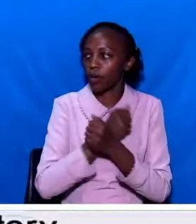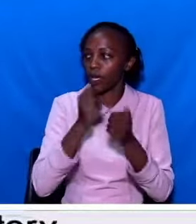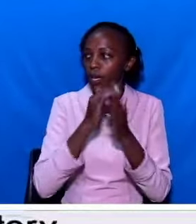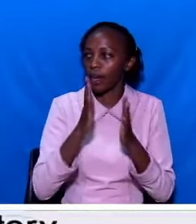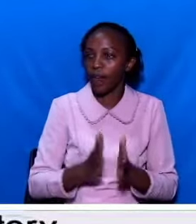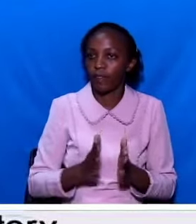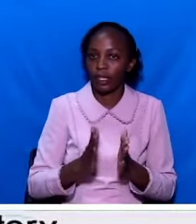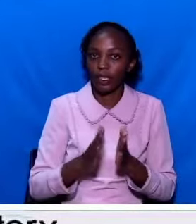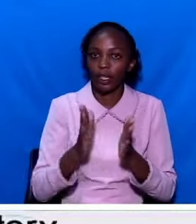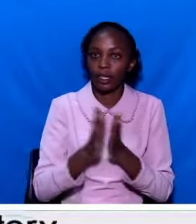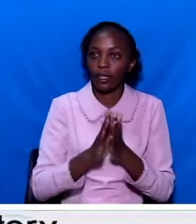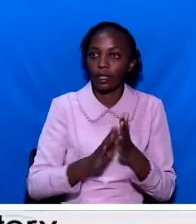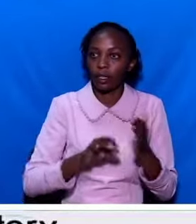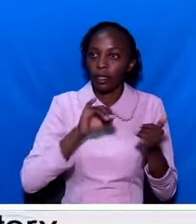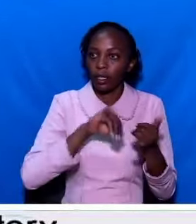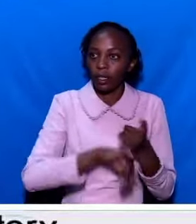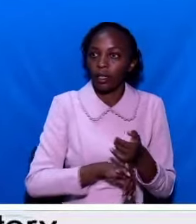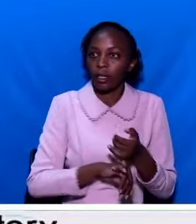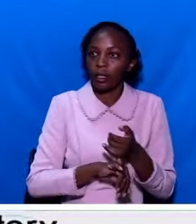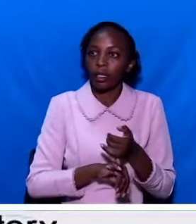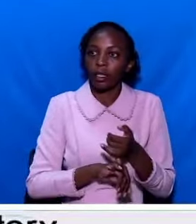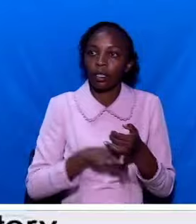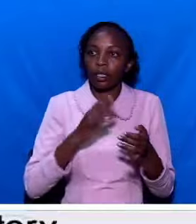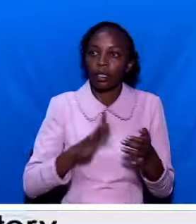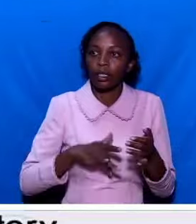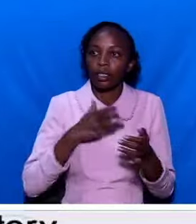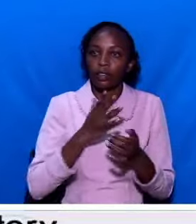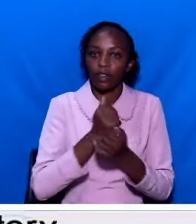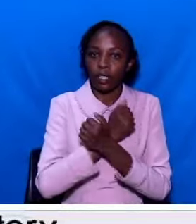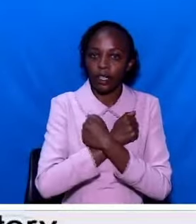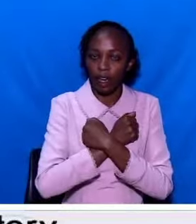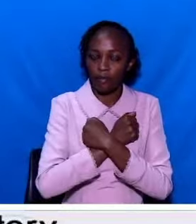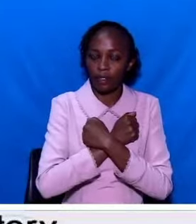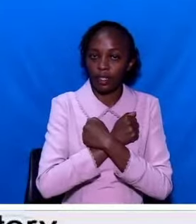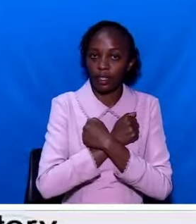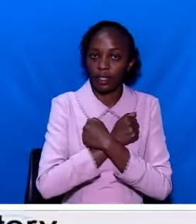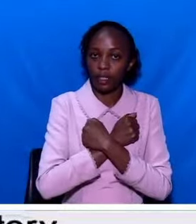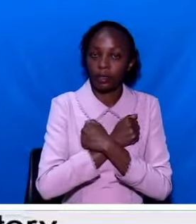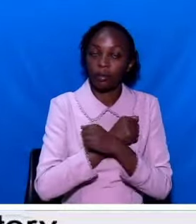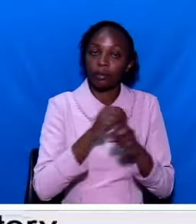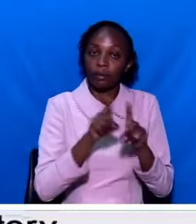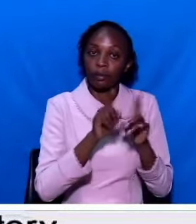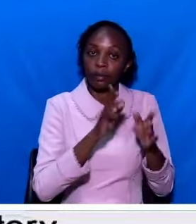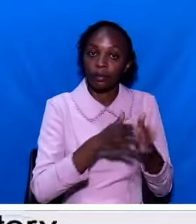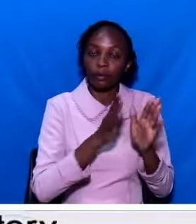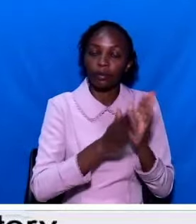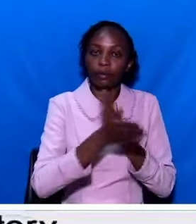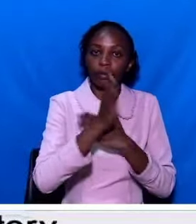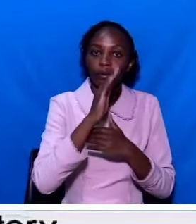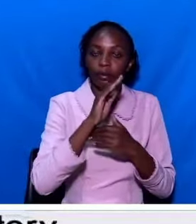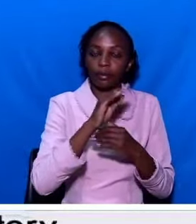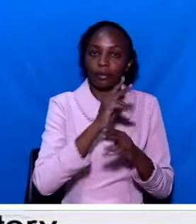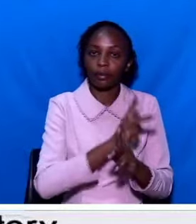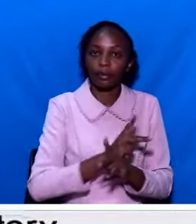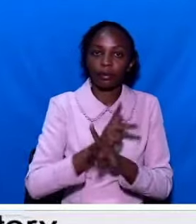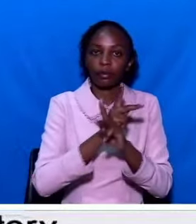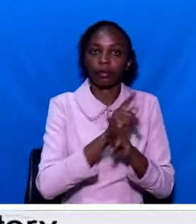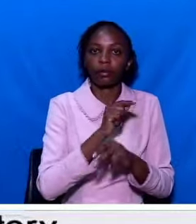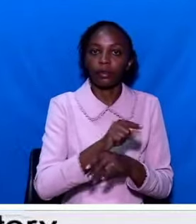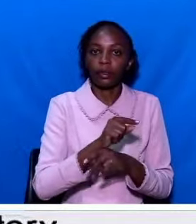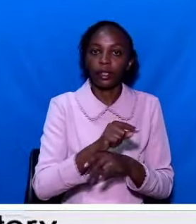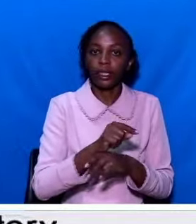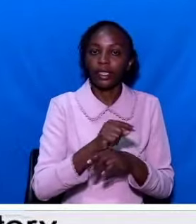And my wife would walk around there because she felt loved. In the same way, God protects you. He fights the